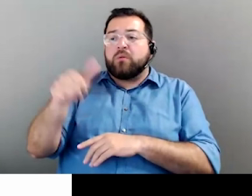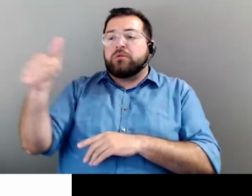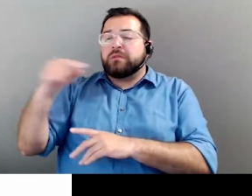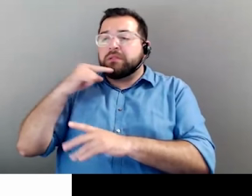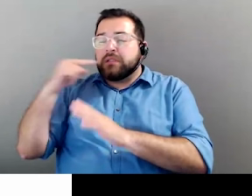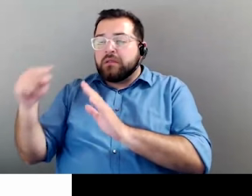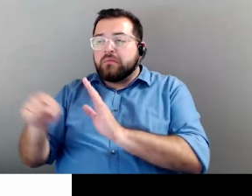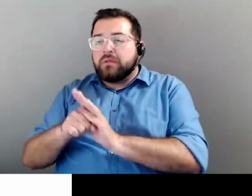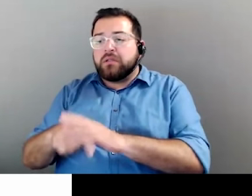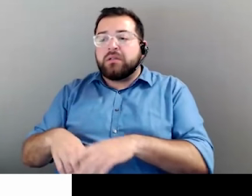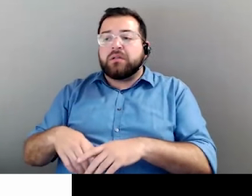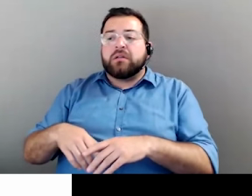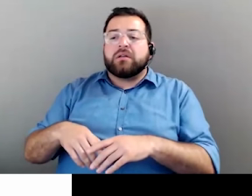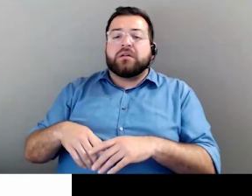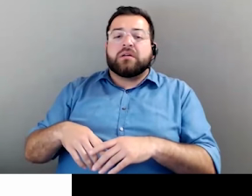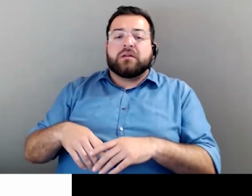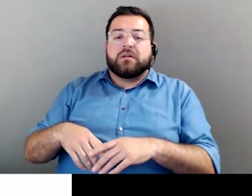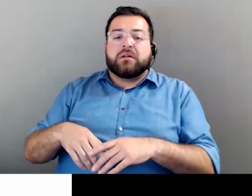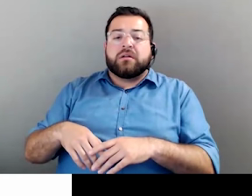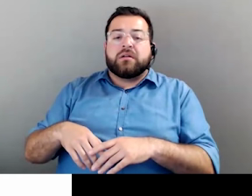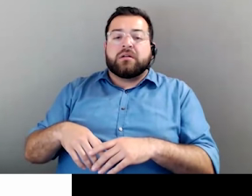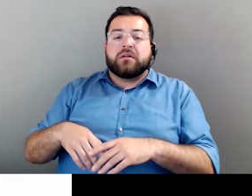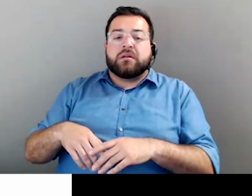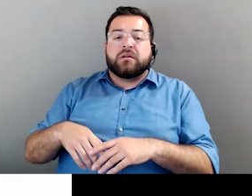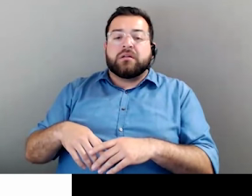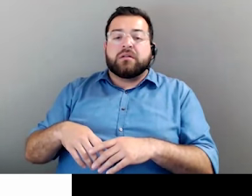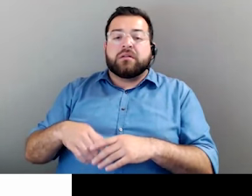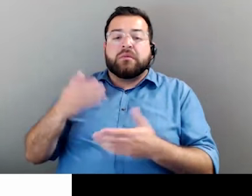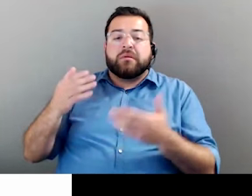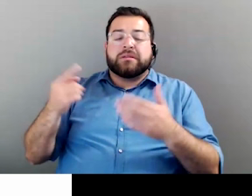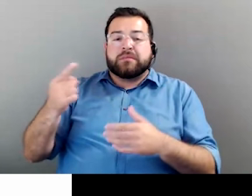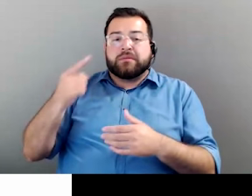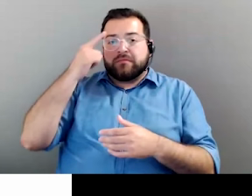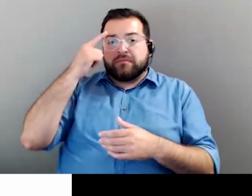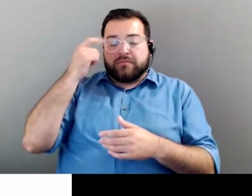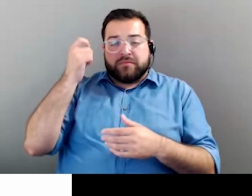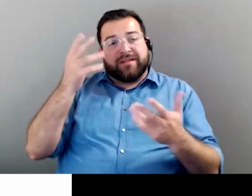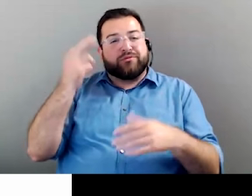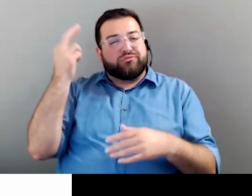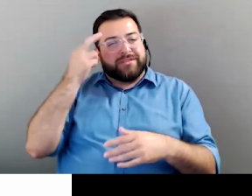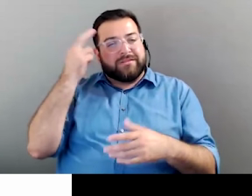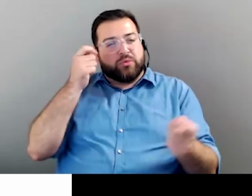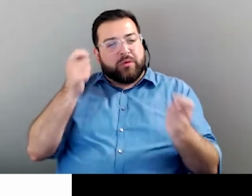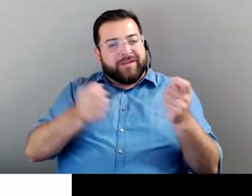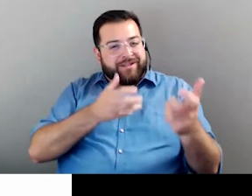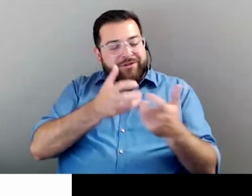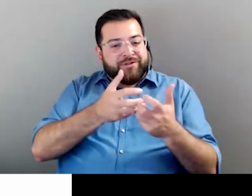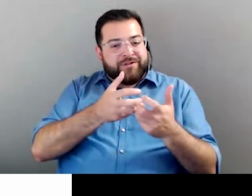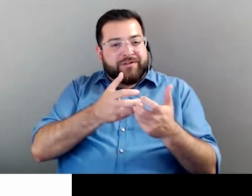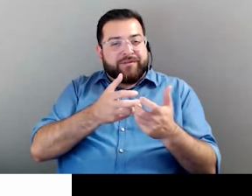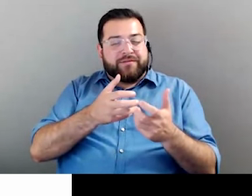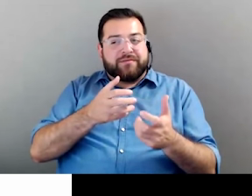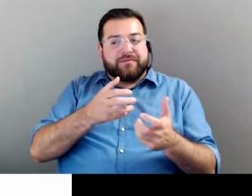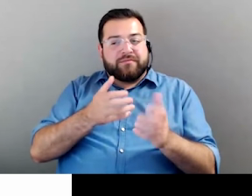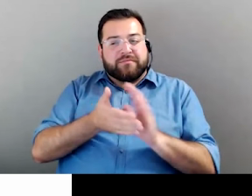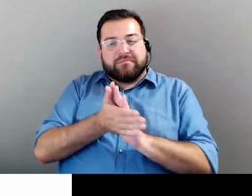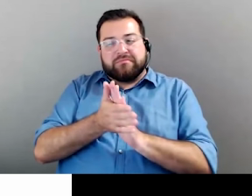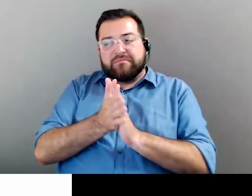date because of some sort of condition, that would be reasonable. Yeah, it, It gets pretty,